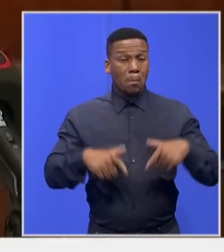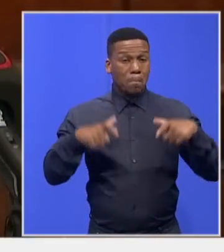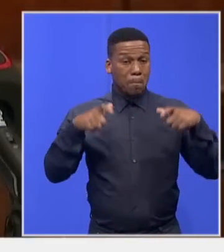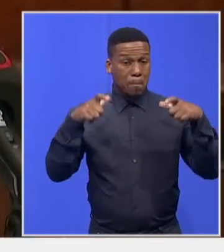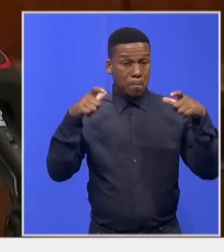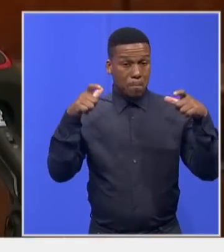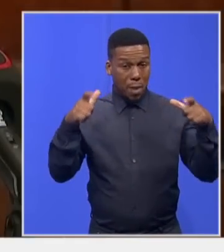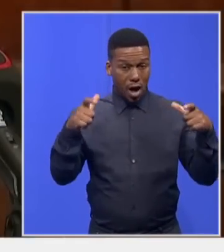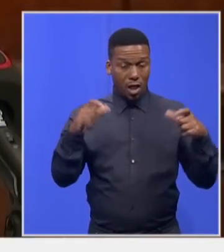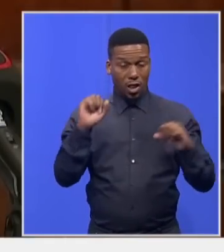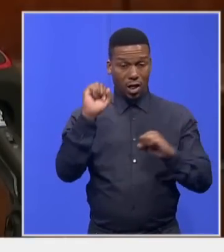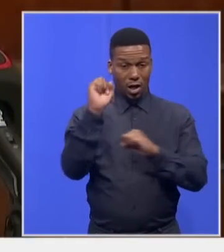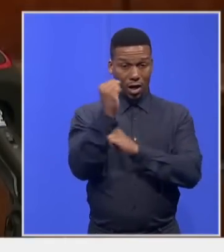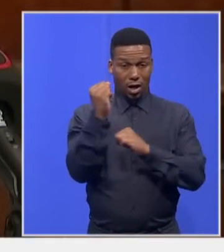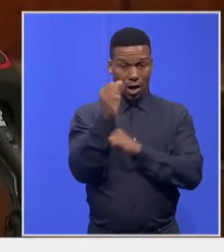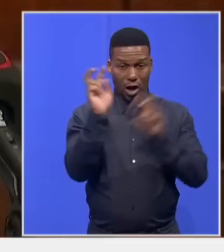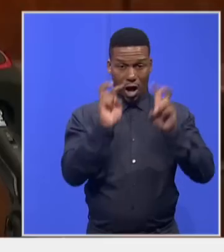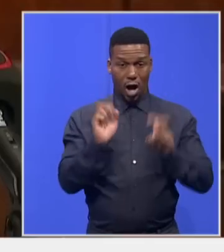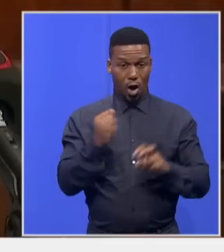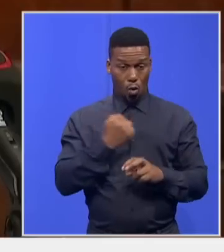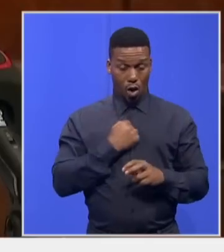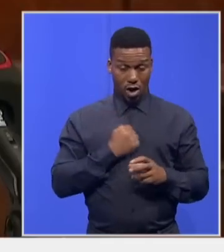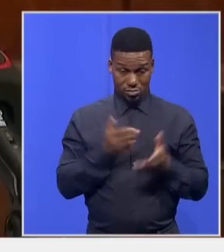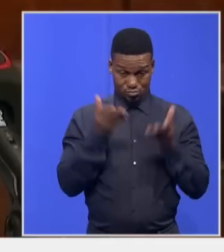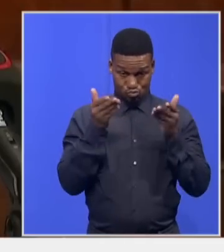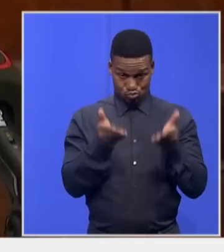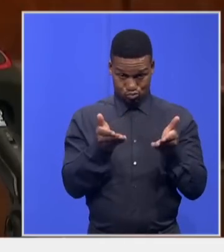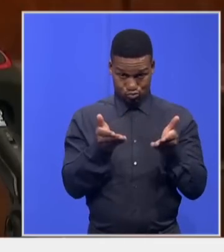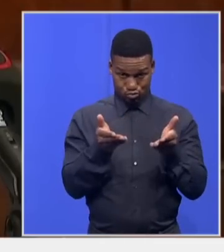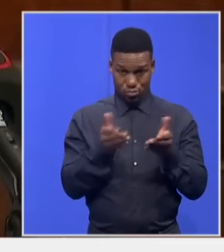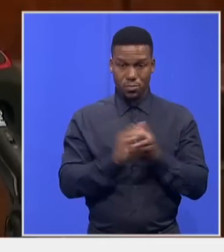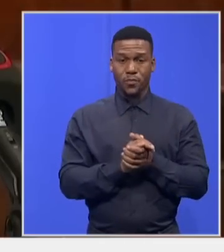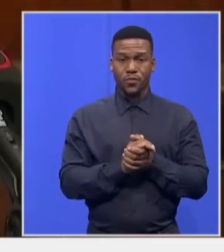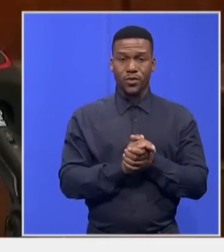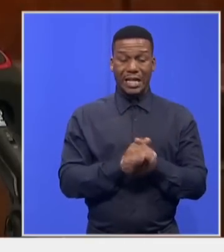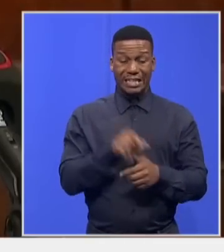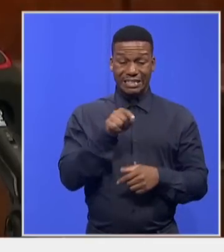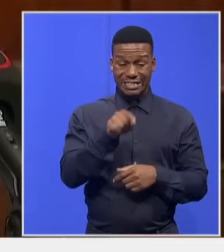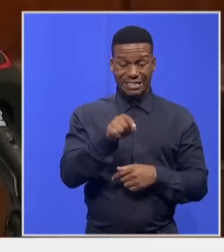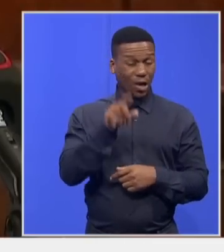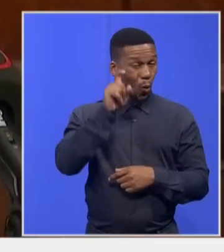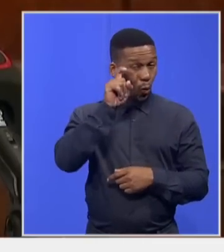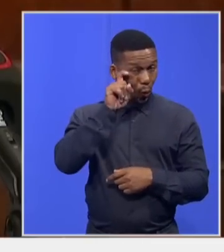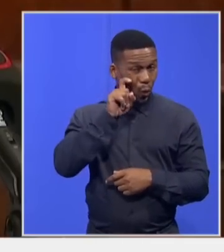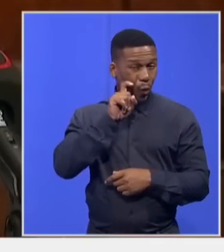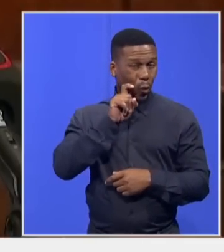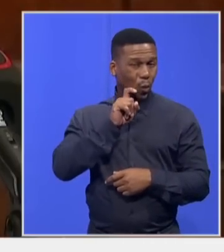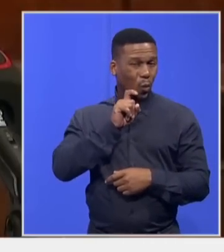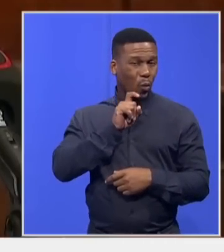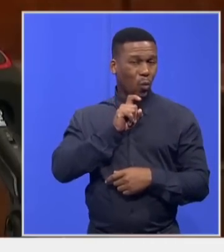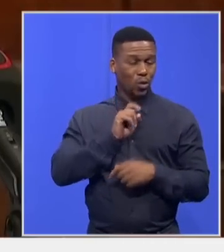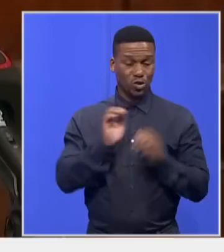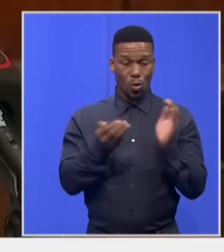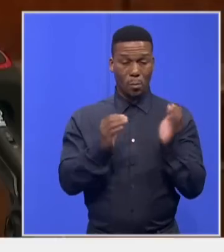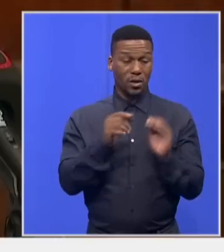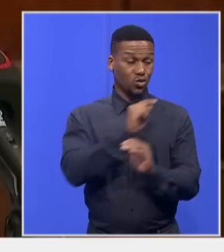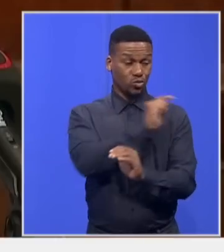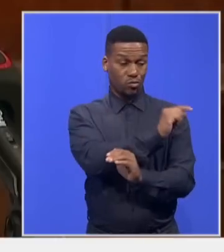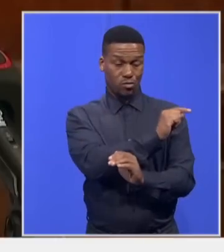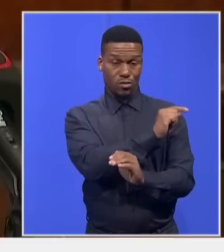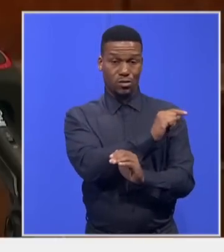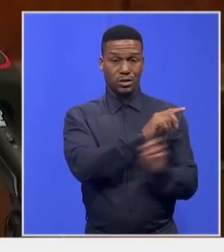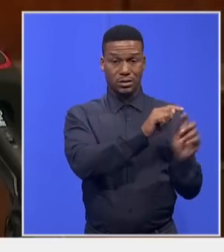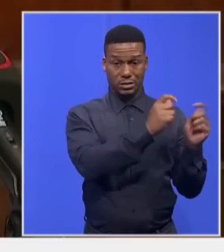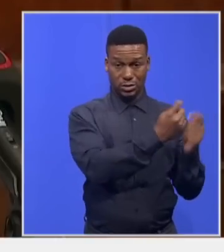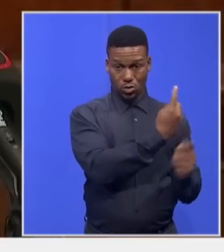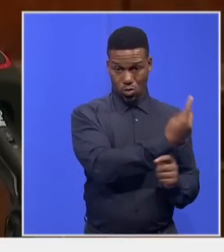capacity put together. They are a little bit older compared to Kusile and Medupi, but they are